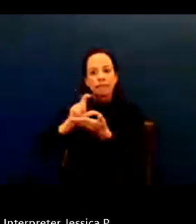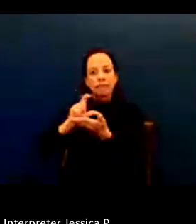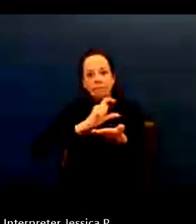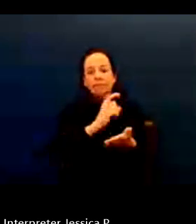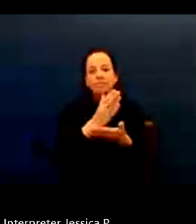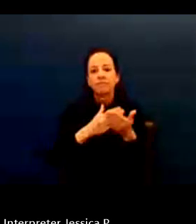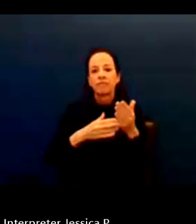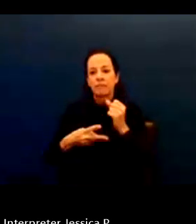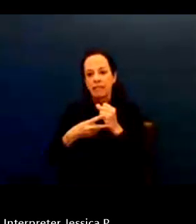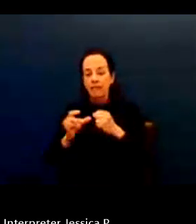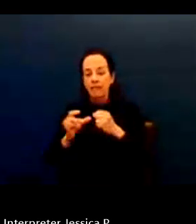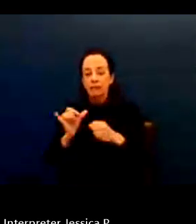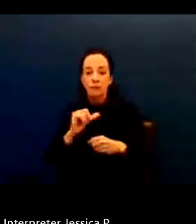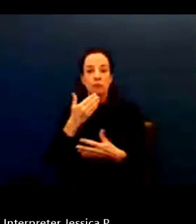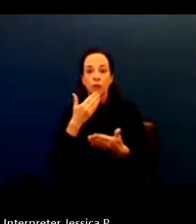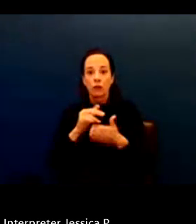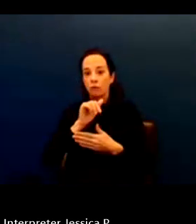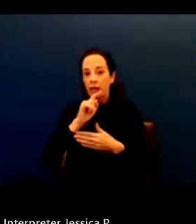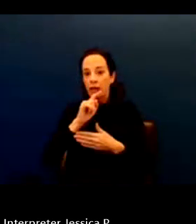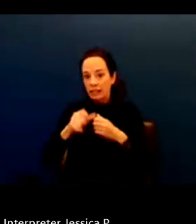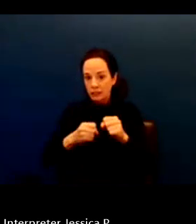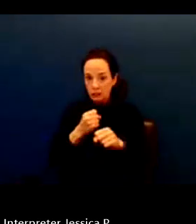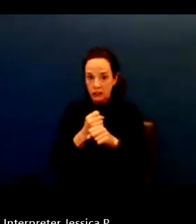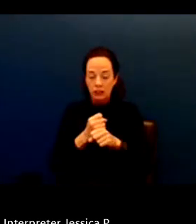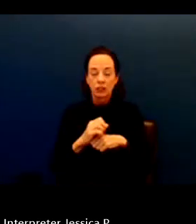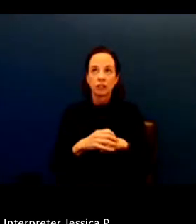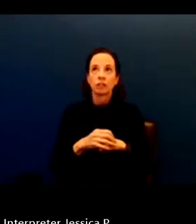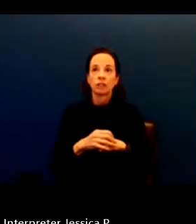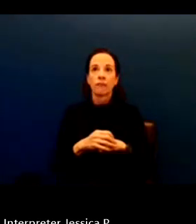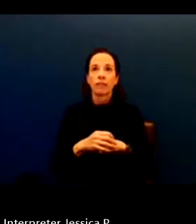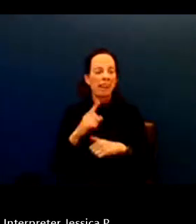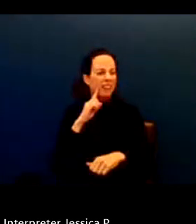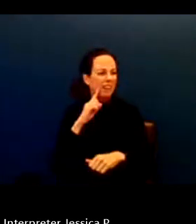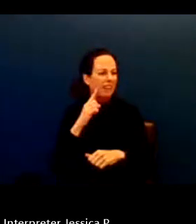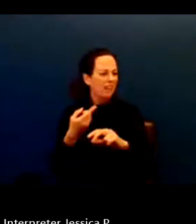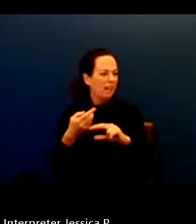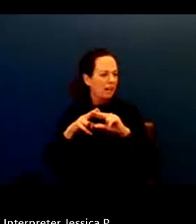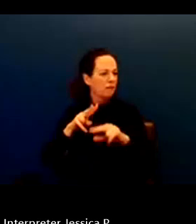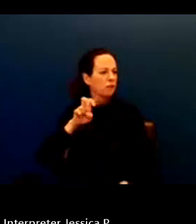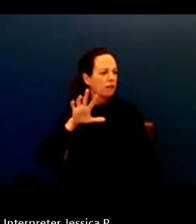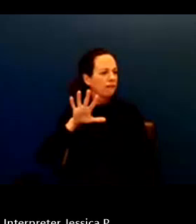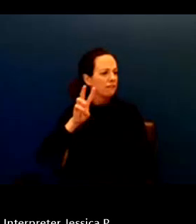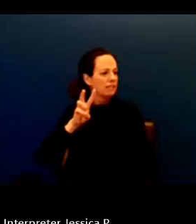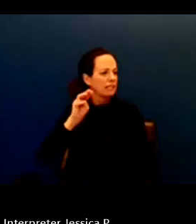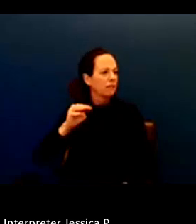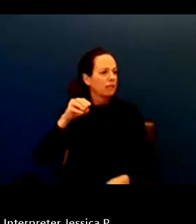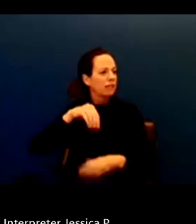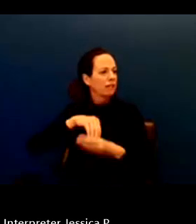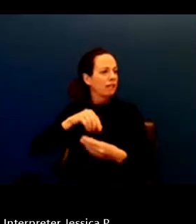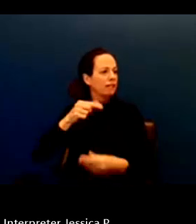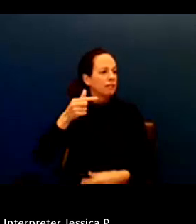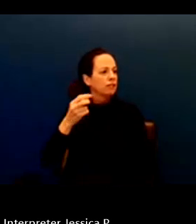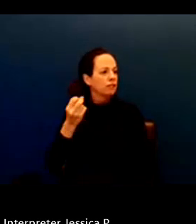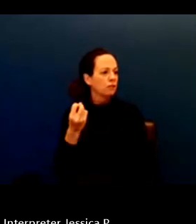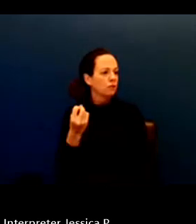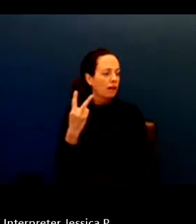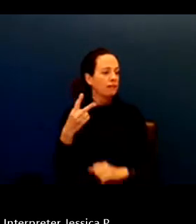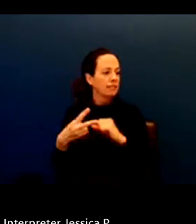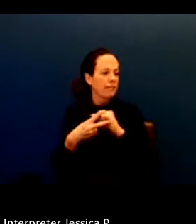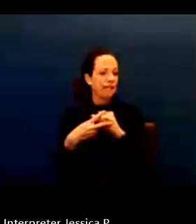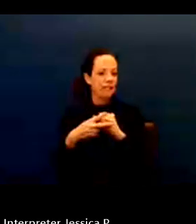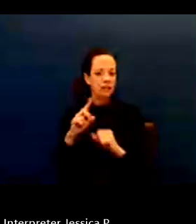significant rate this year. I think we're up to 156 million already in G12 savings just in the first